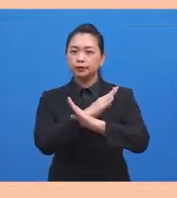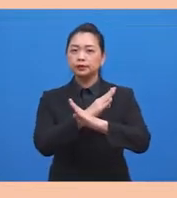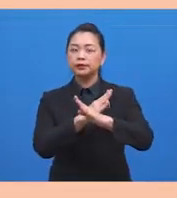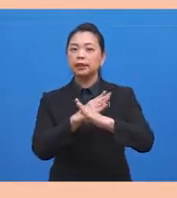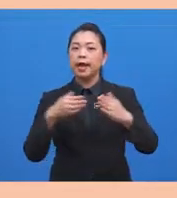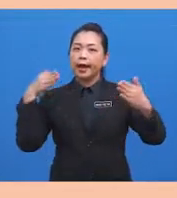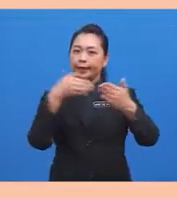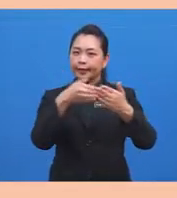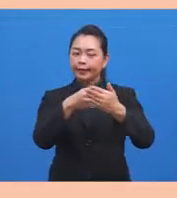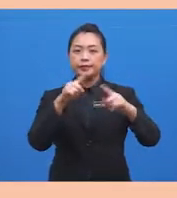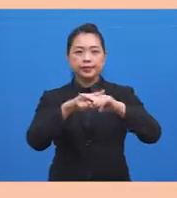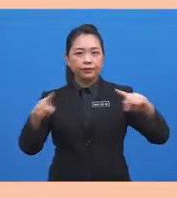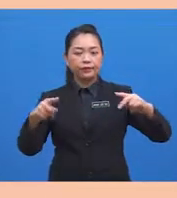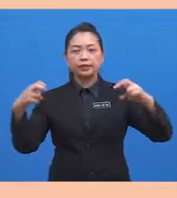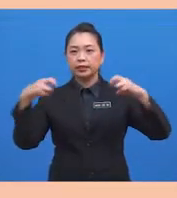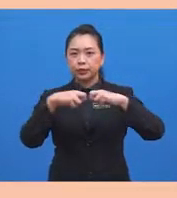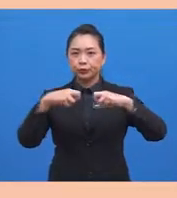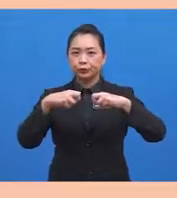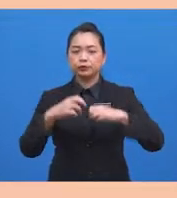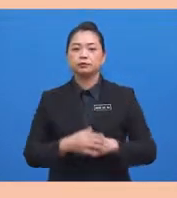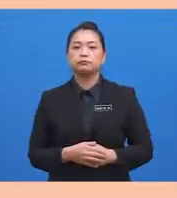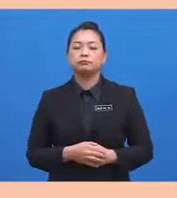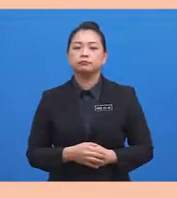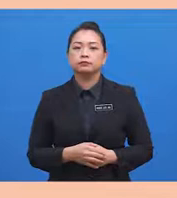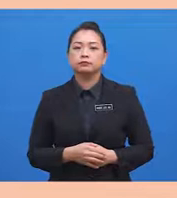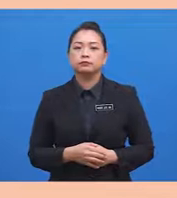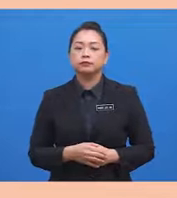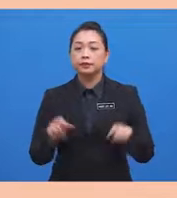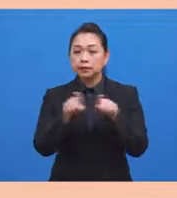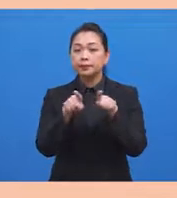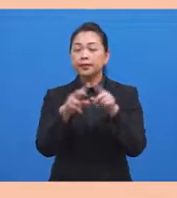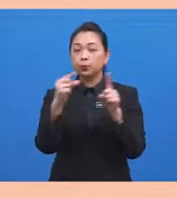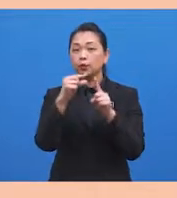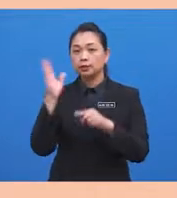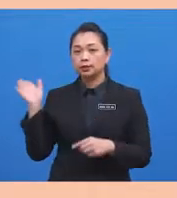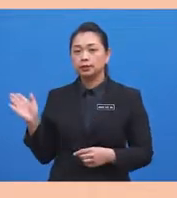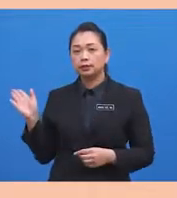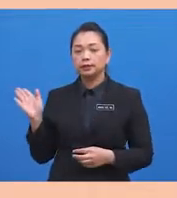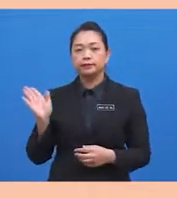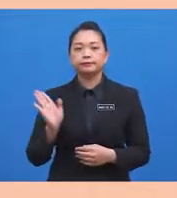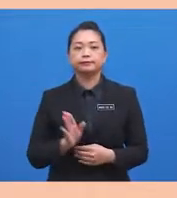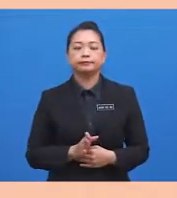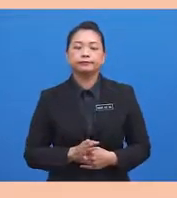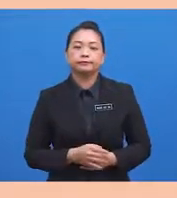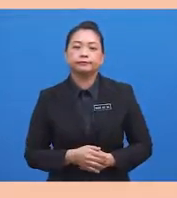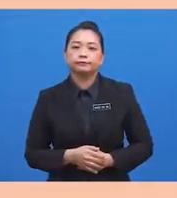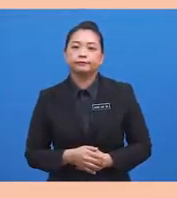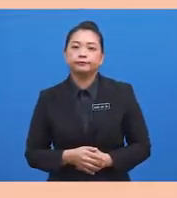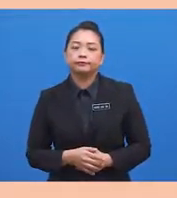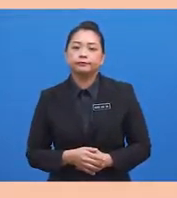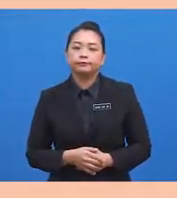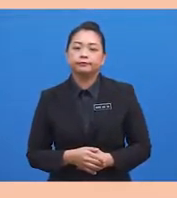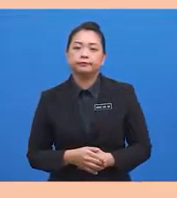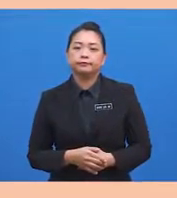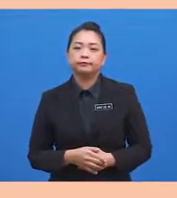issues. Protested meaning objective. So the phrase protested against here would mean that the lyrics in the